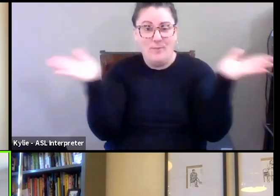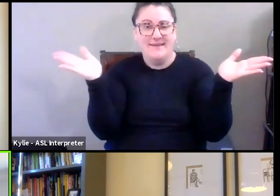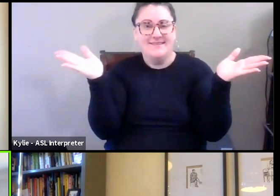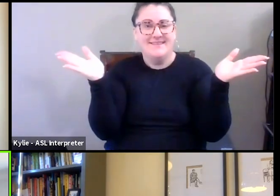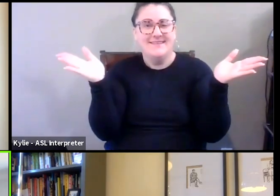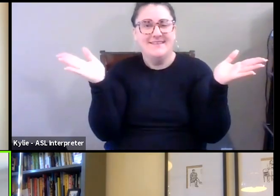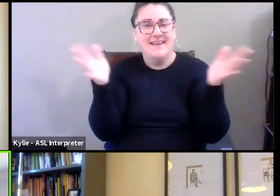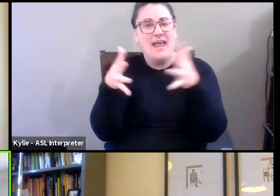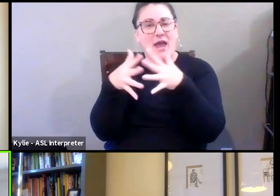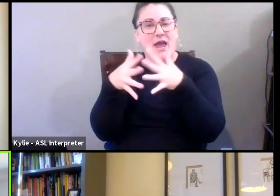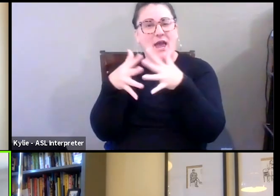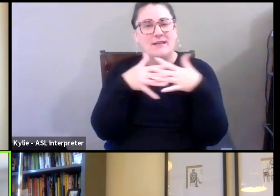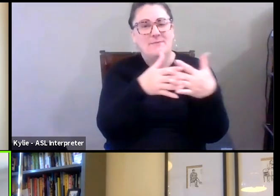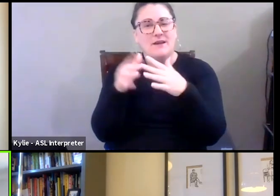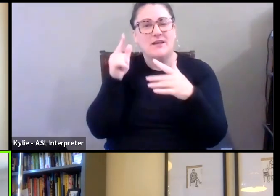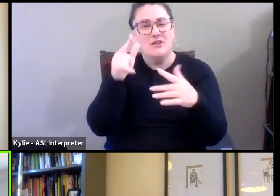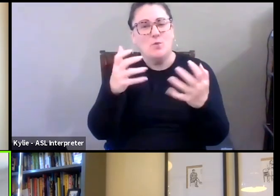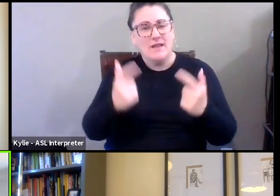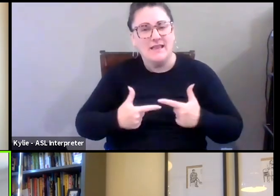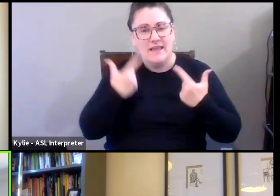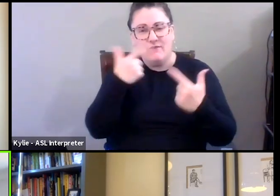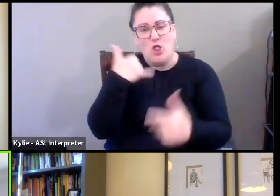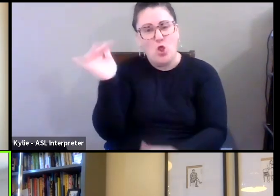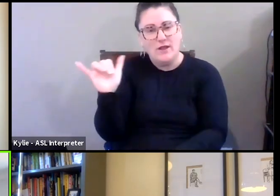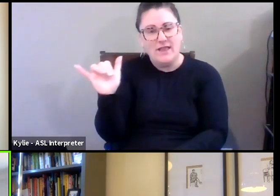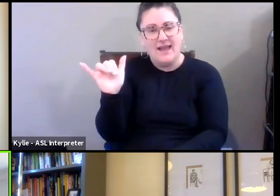would the America that you want to live in look like? Like if